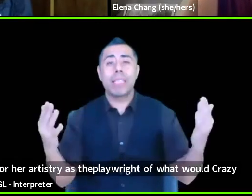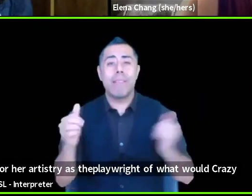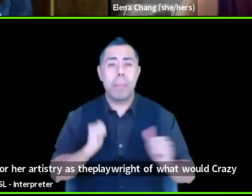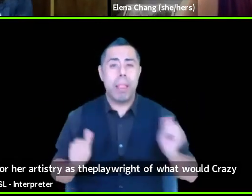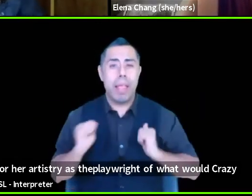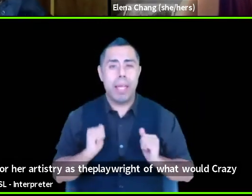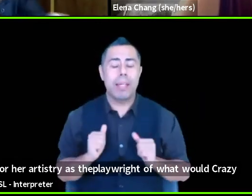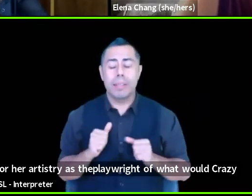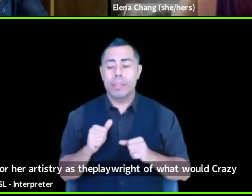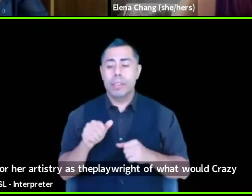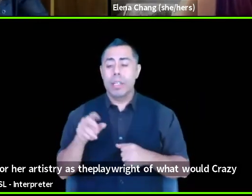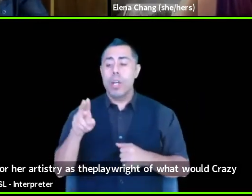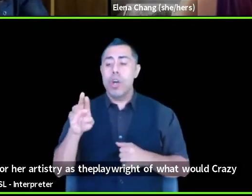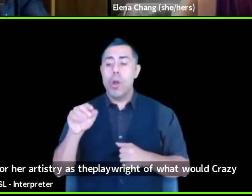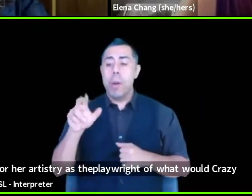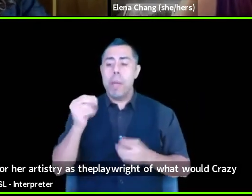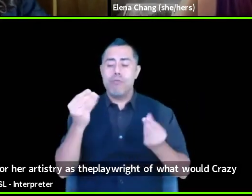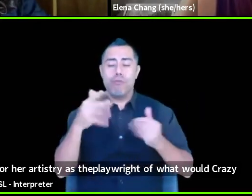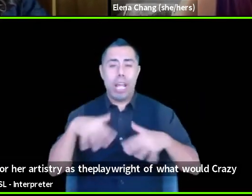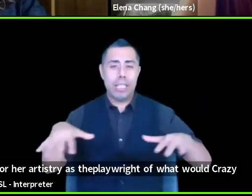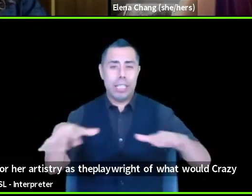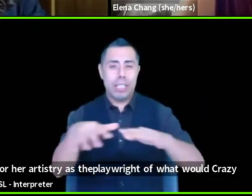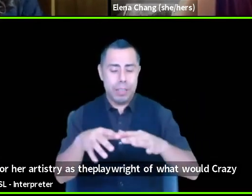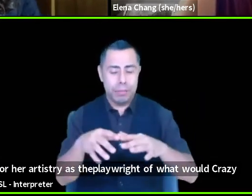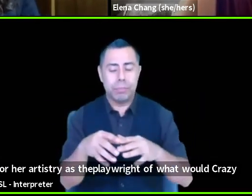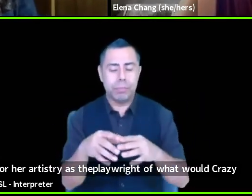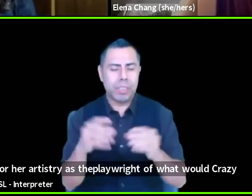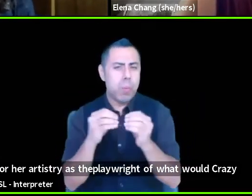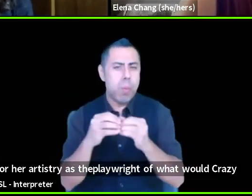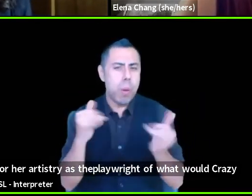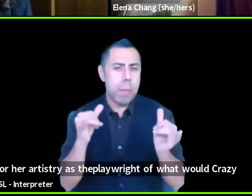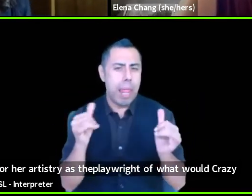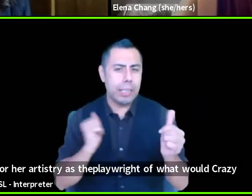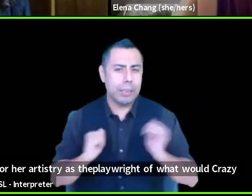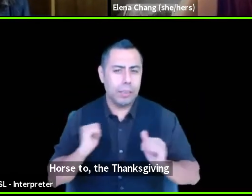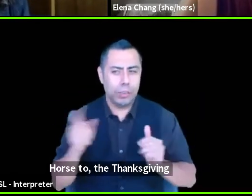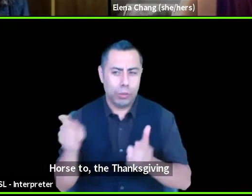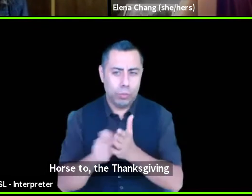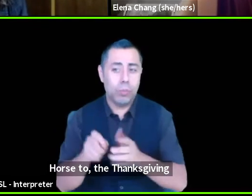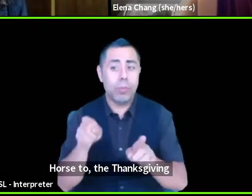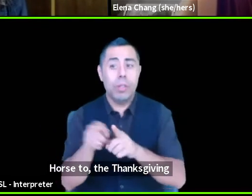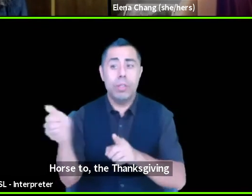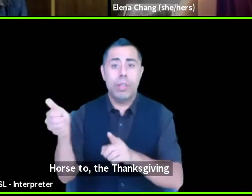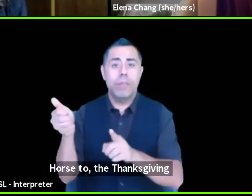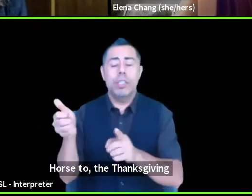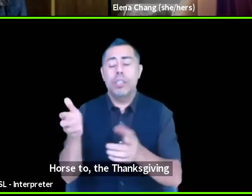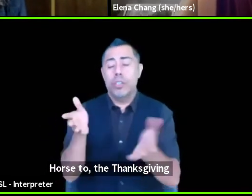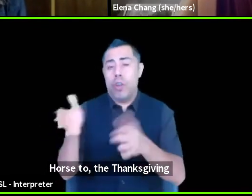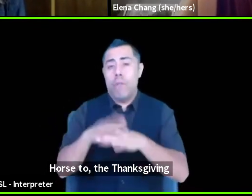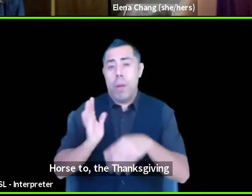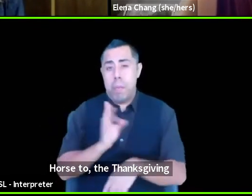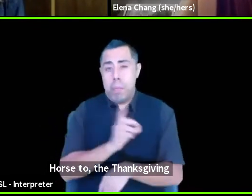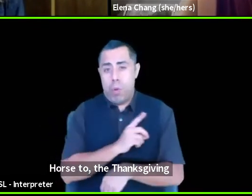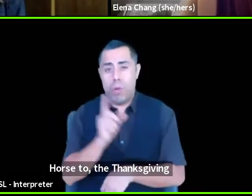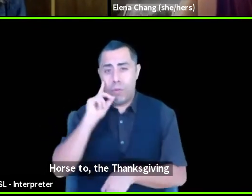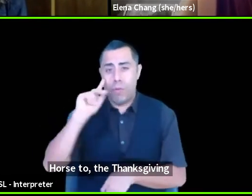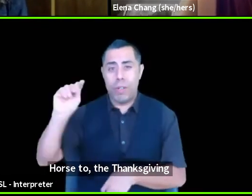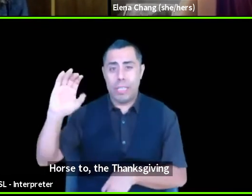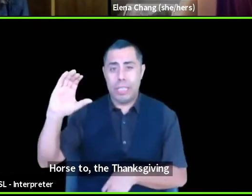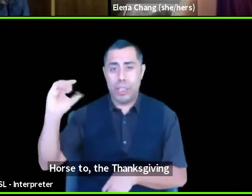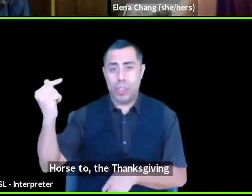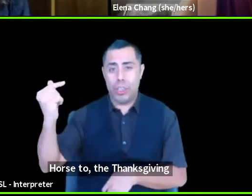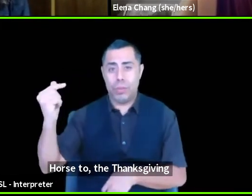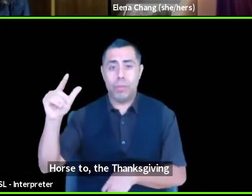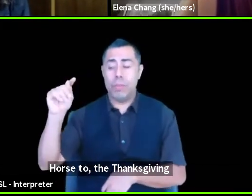on the TCG's board, where her contributions have changed not only TCG as an organization, but the lives of so many of her